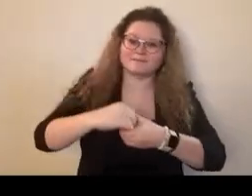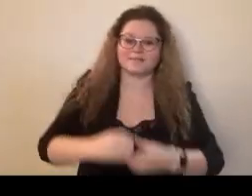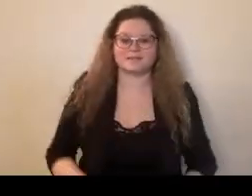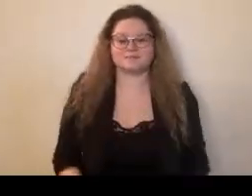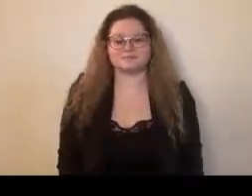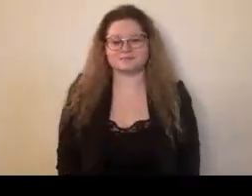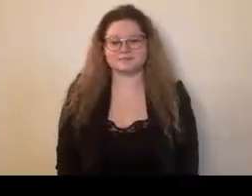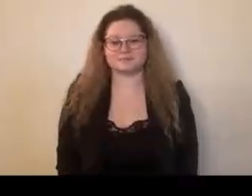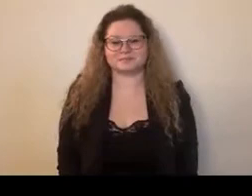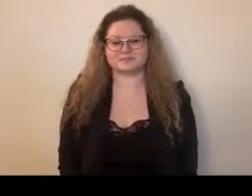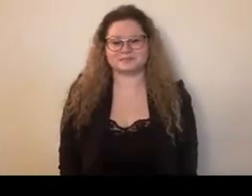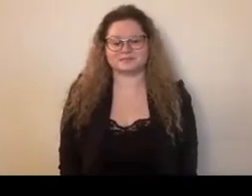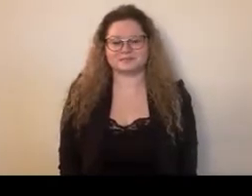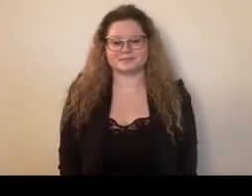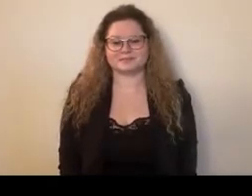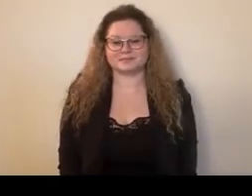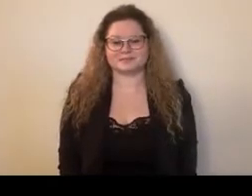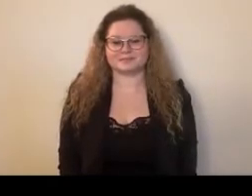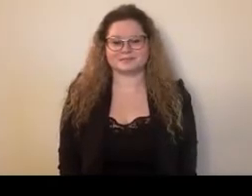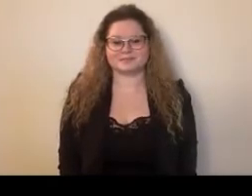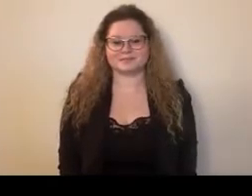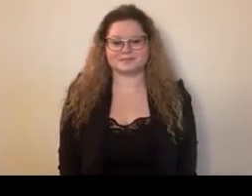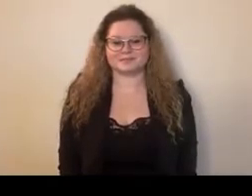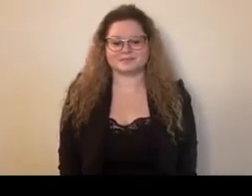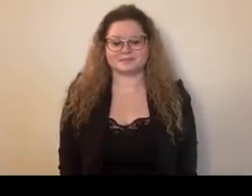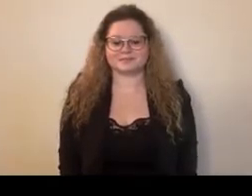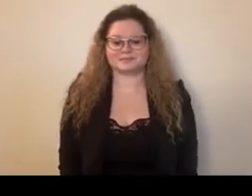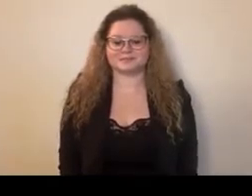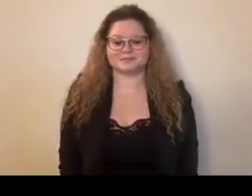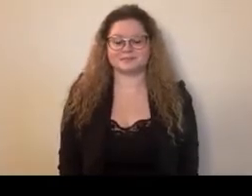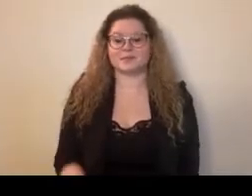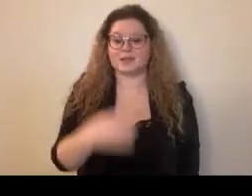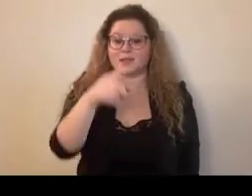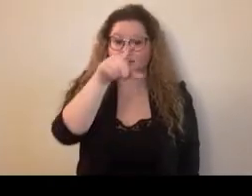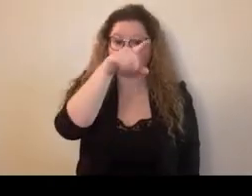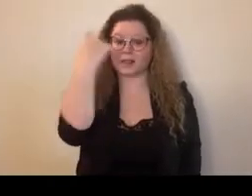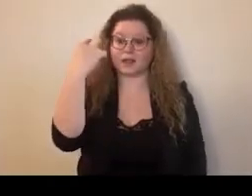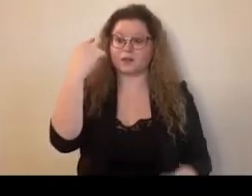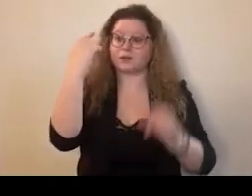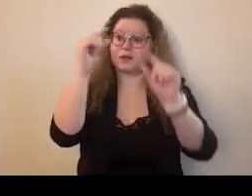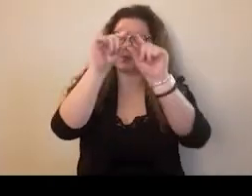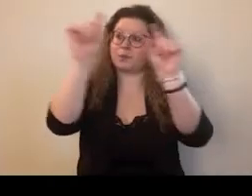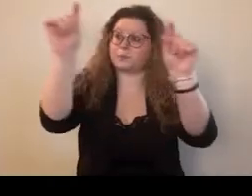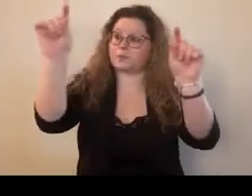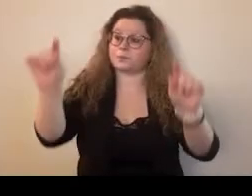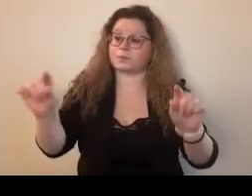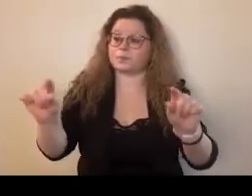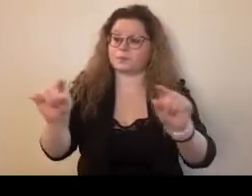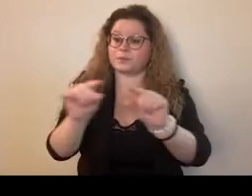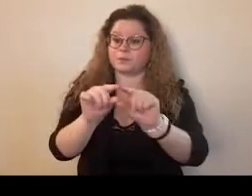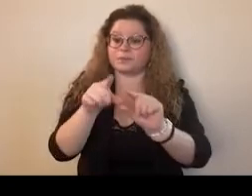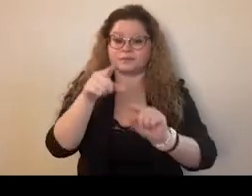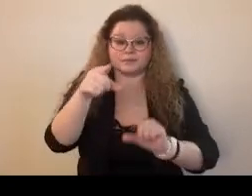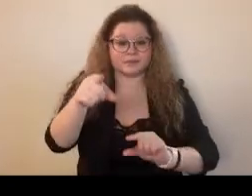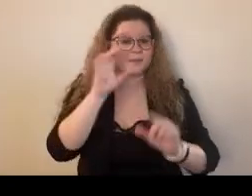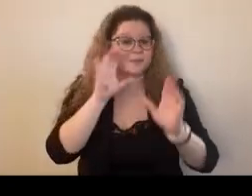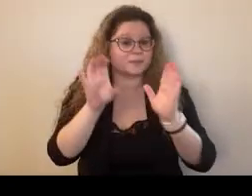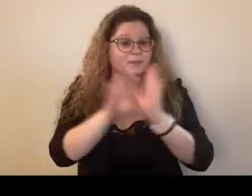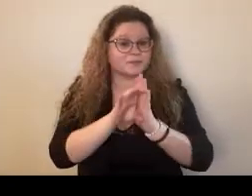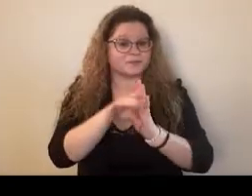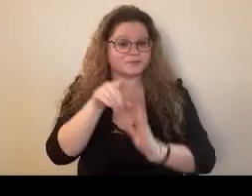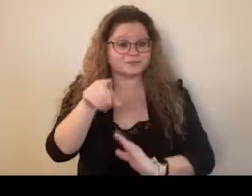A black frame holds a white mat, inside which is a colour photograph. The